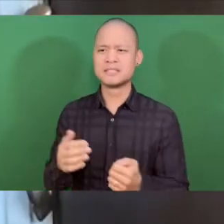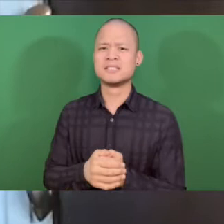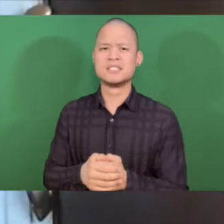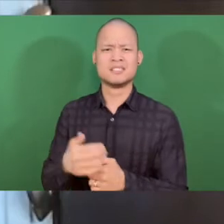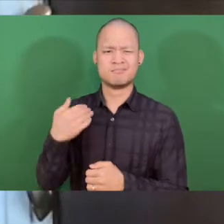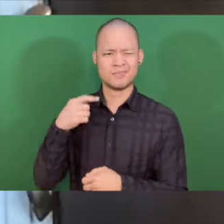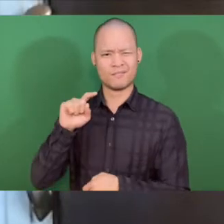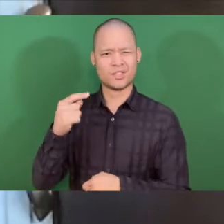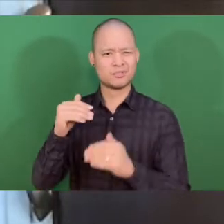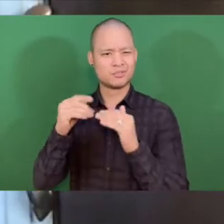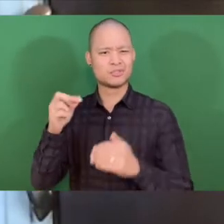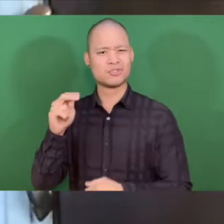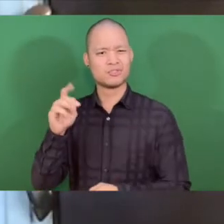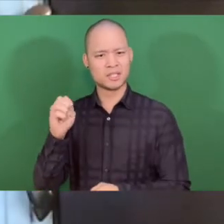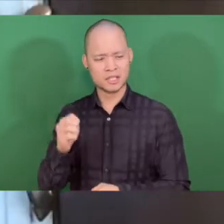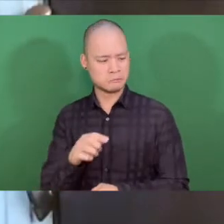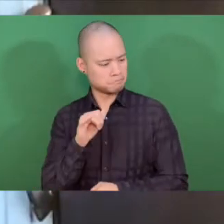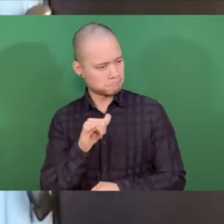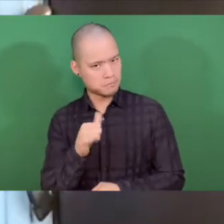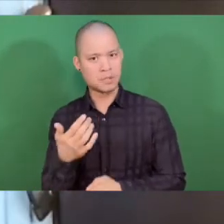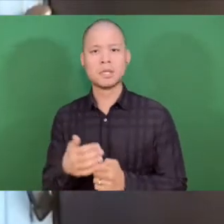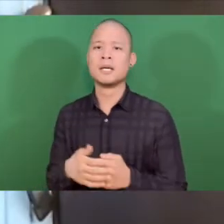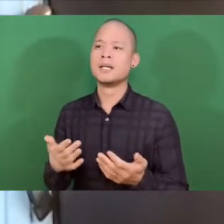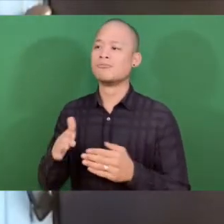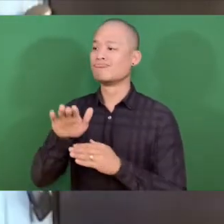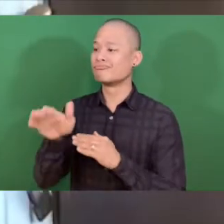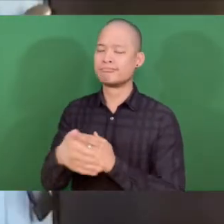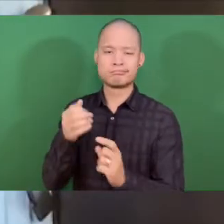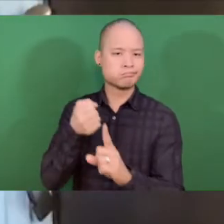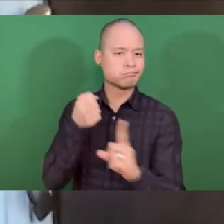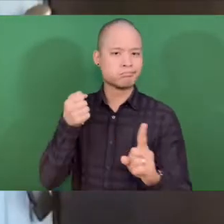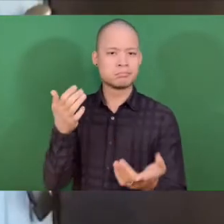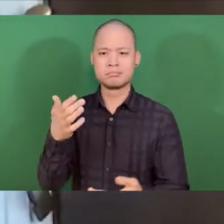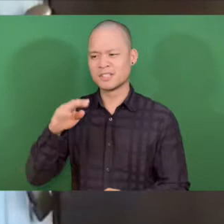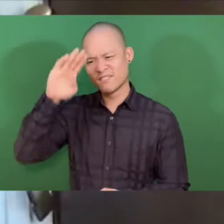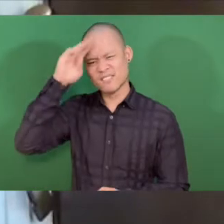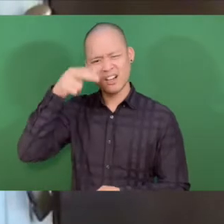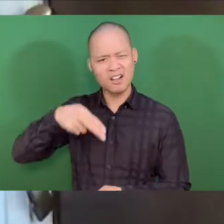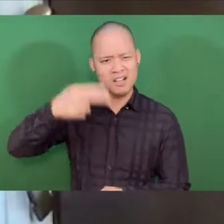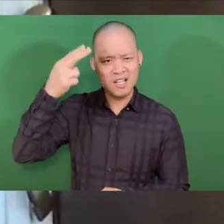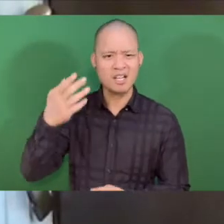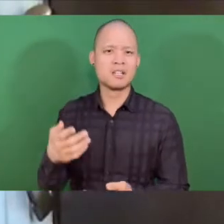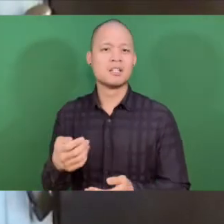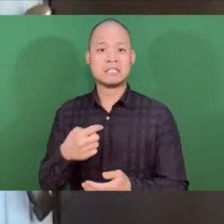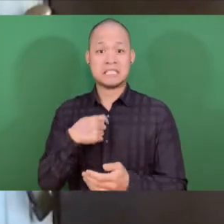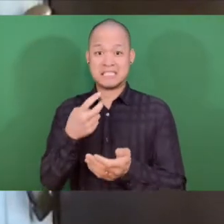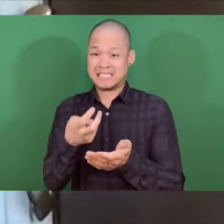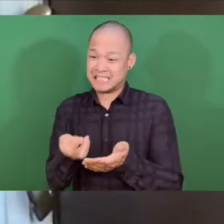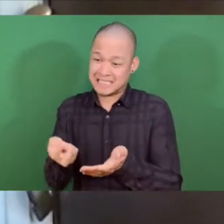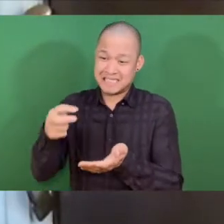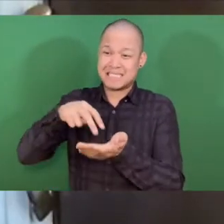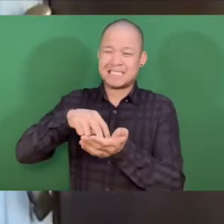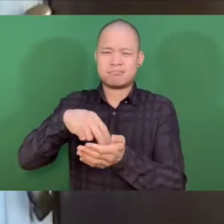for me when I'm in grade 1. Okay. Overnight, I developed a high fever, and when